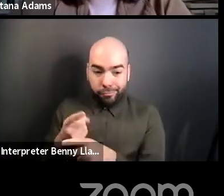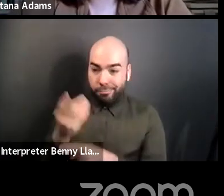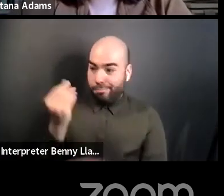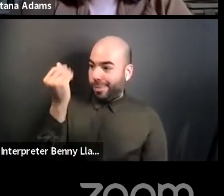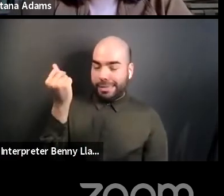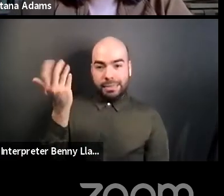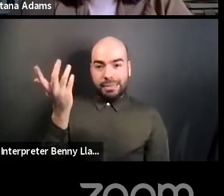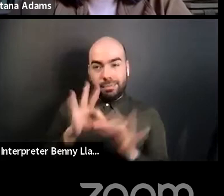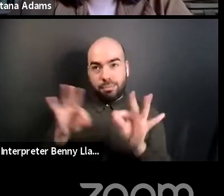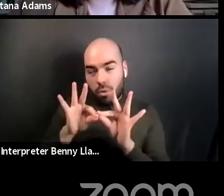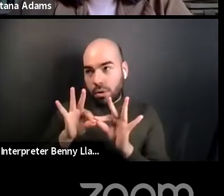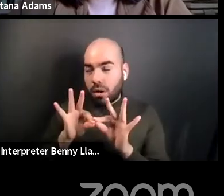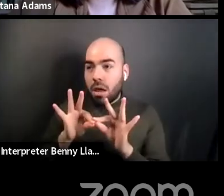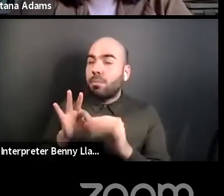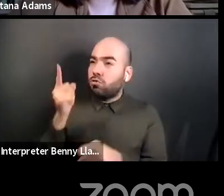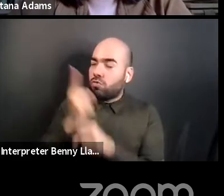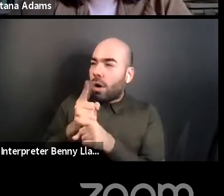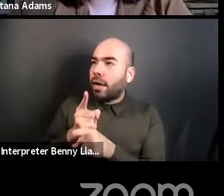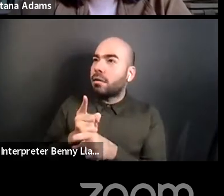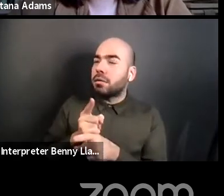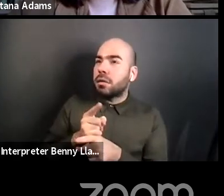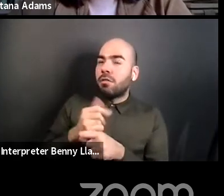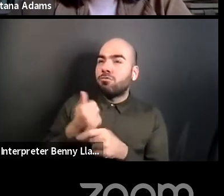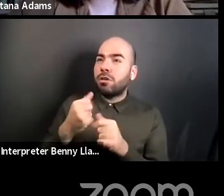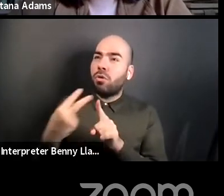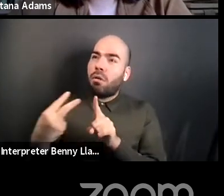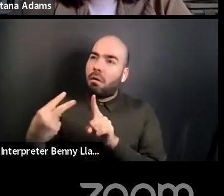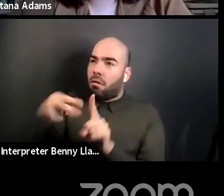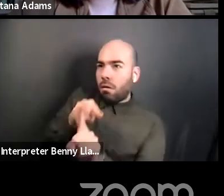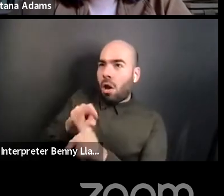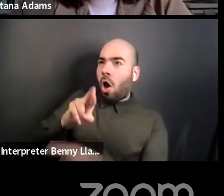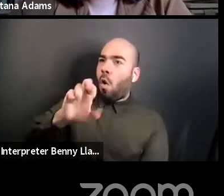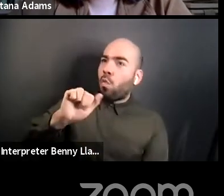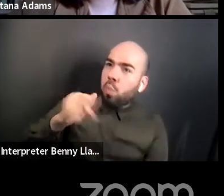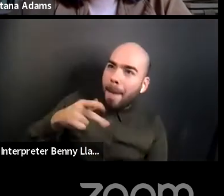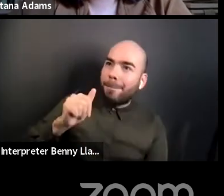be approached as reparation, that it can be approached as